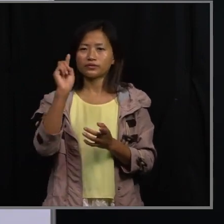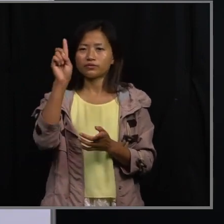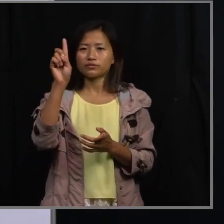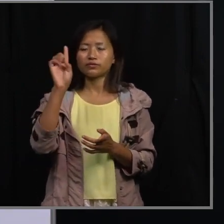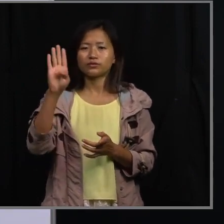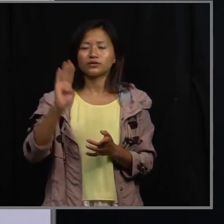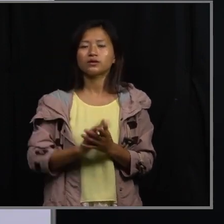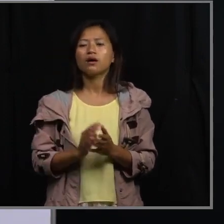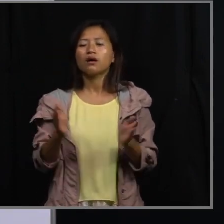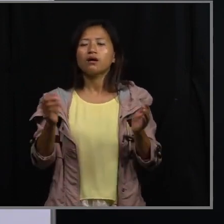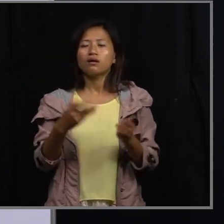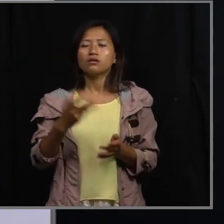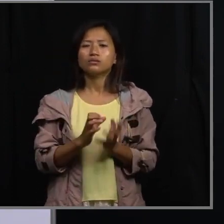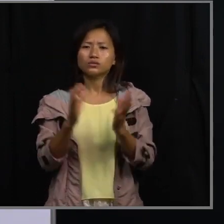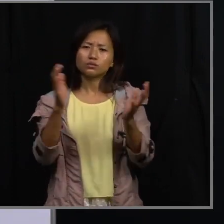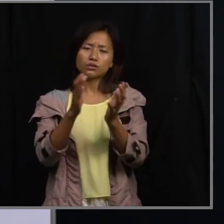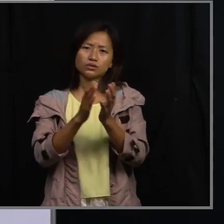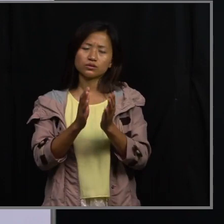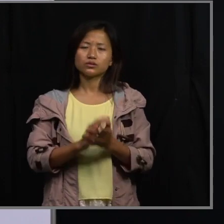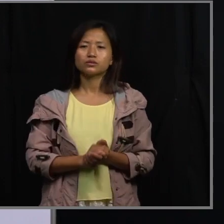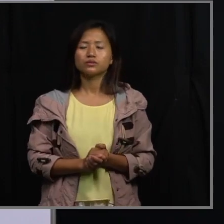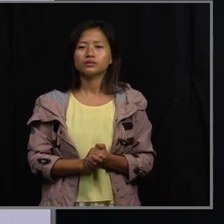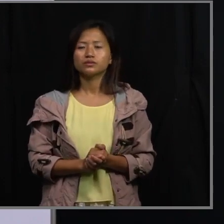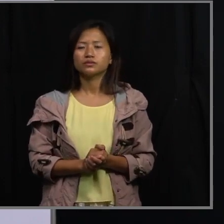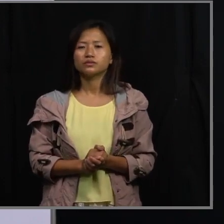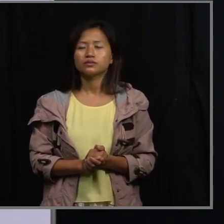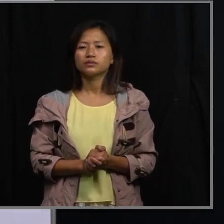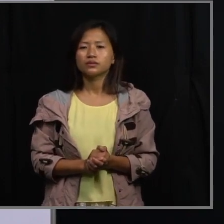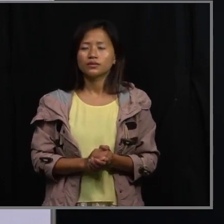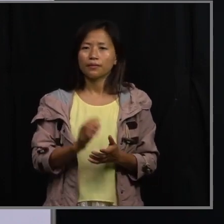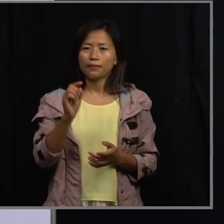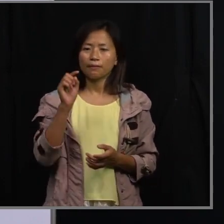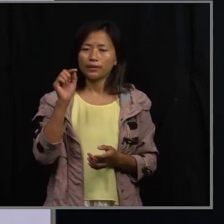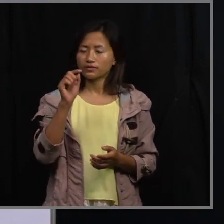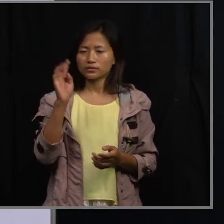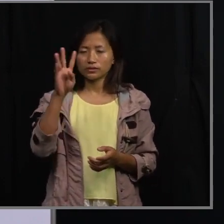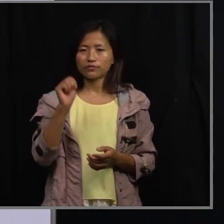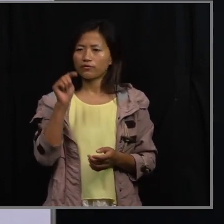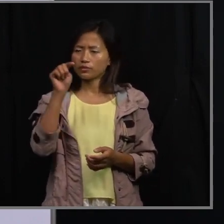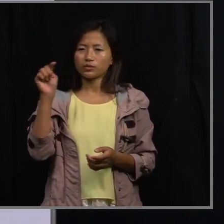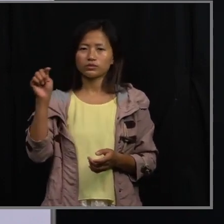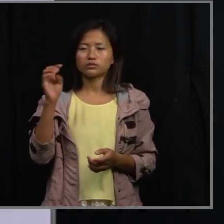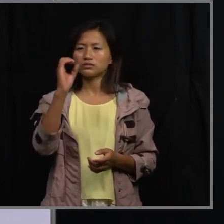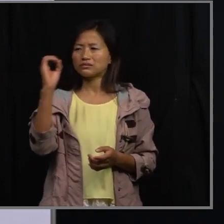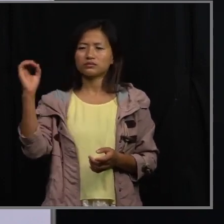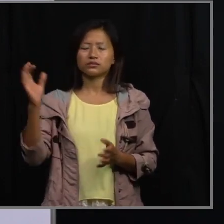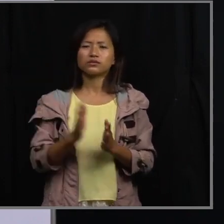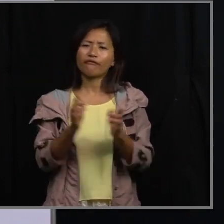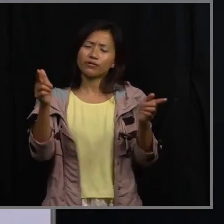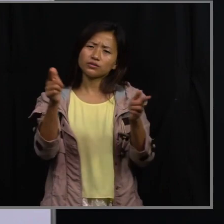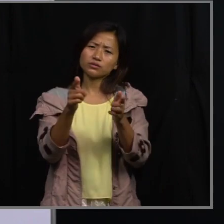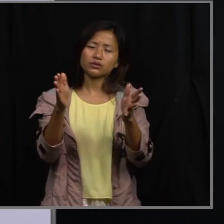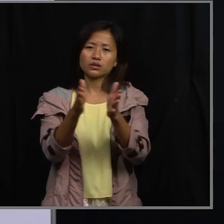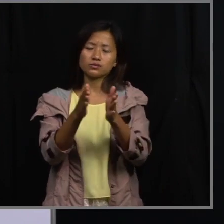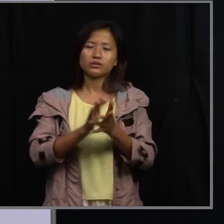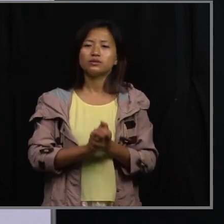minus 14 meter, how small it's going to be. It's like 1 by 10 to the 14 means 0.0000. It's like very, very small. Still, we